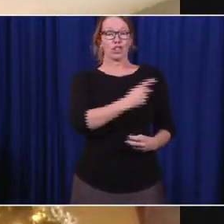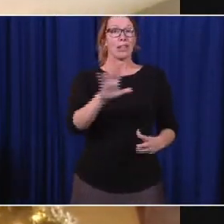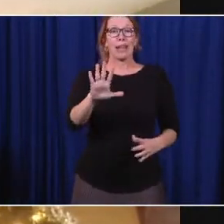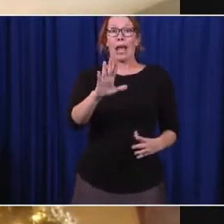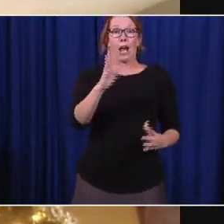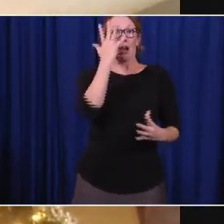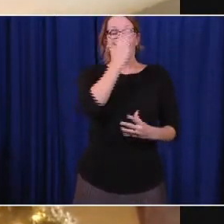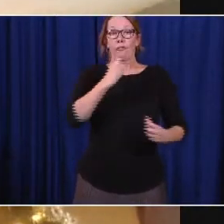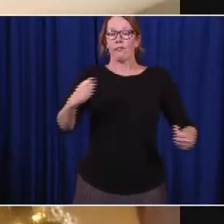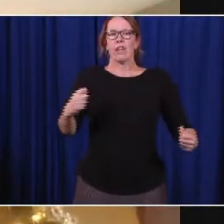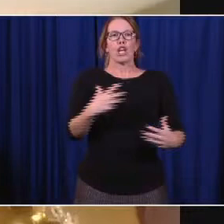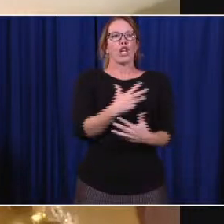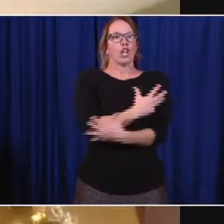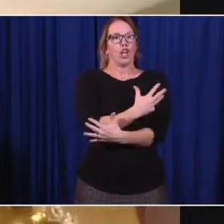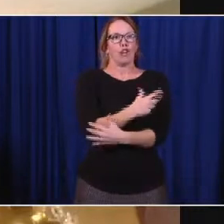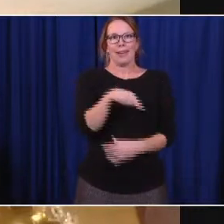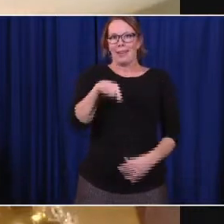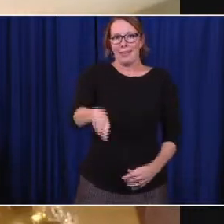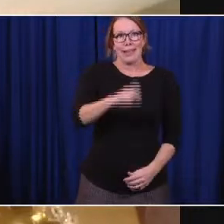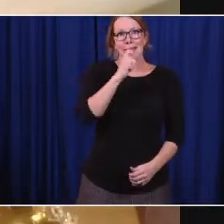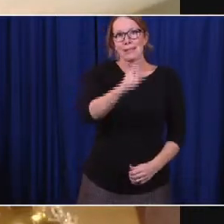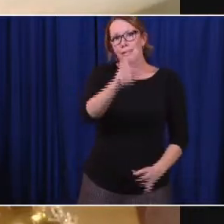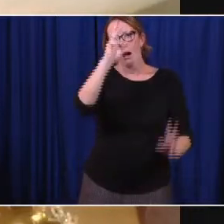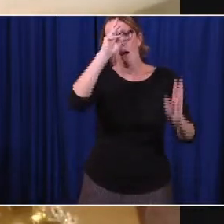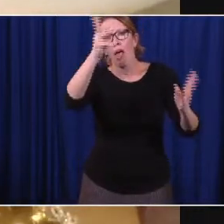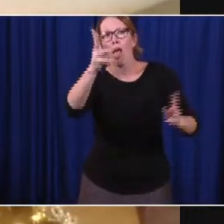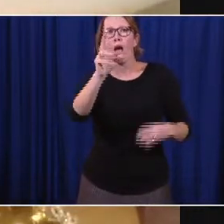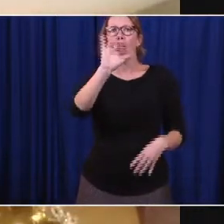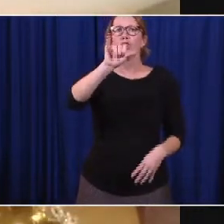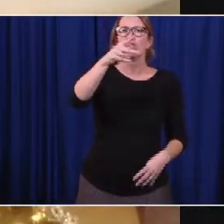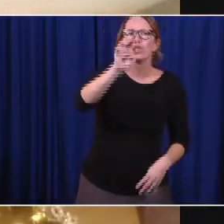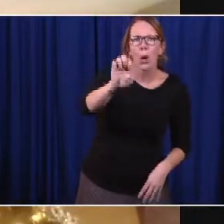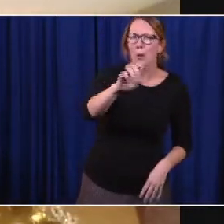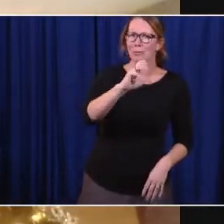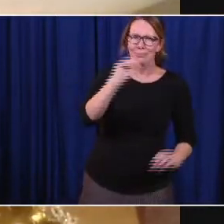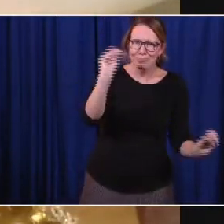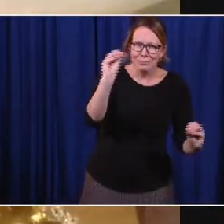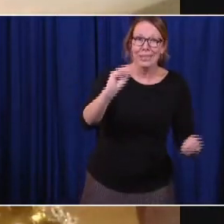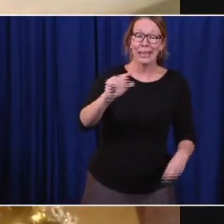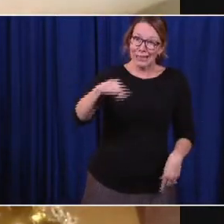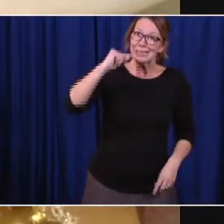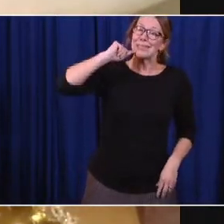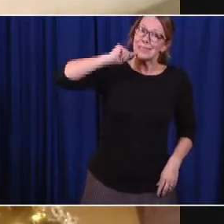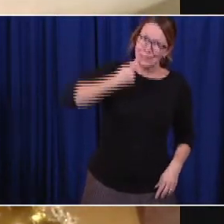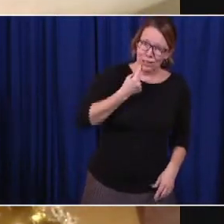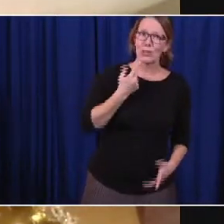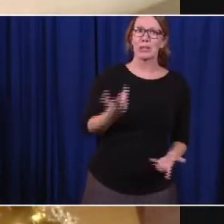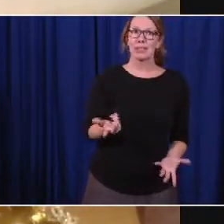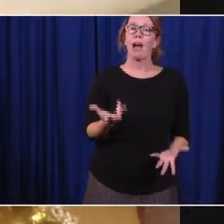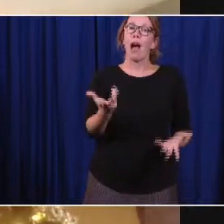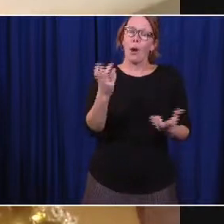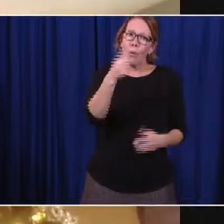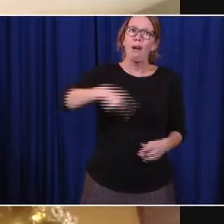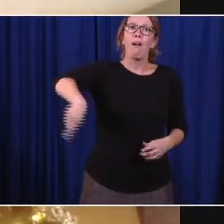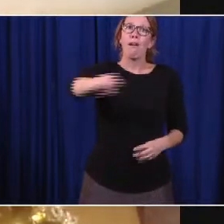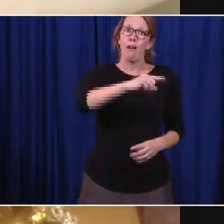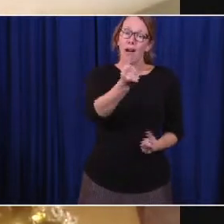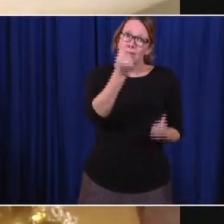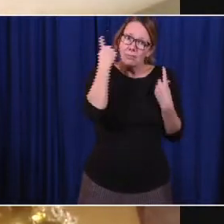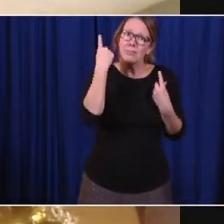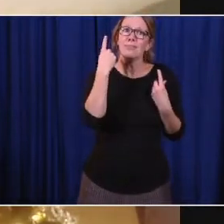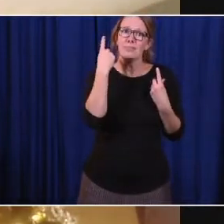faces. This is no joke. This is very serious, and I just want the public to realize that,